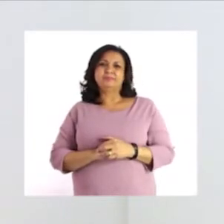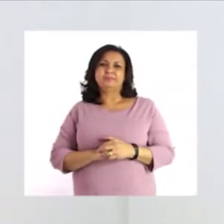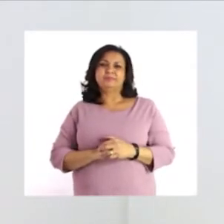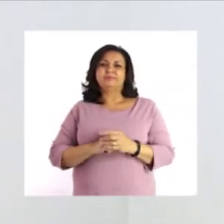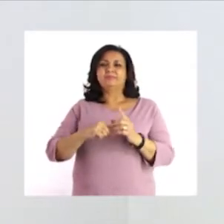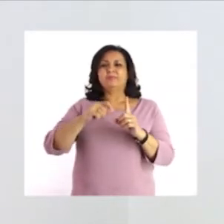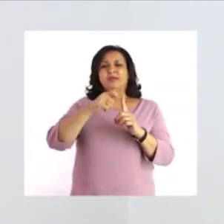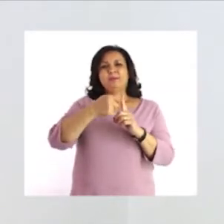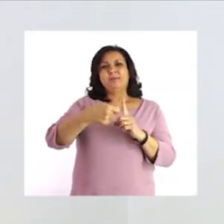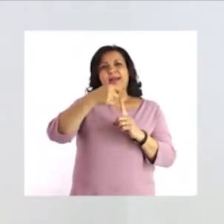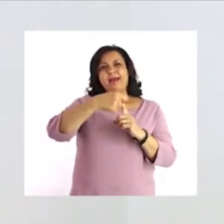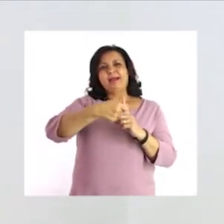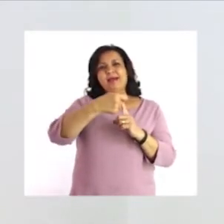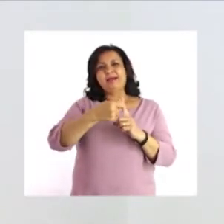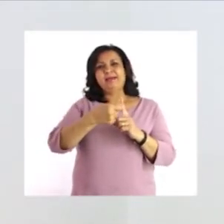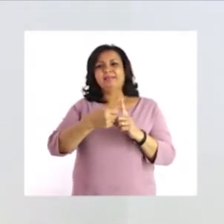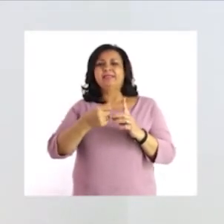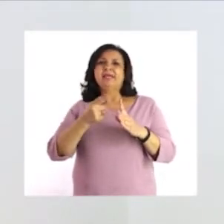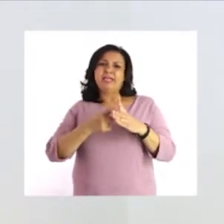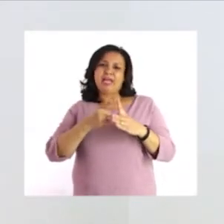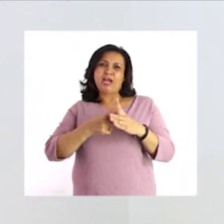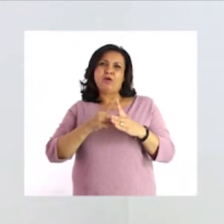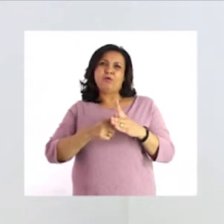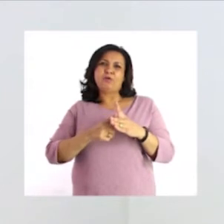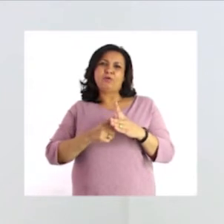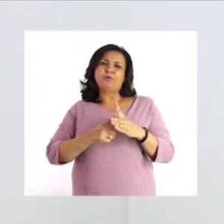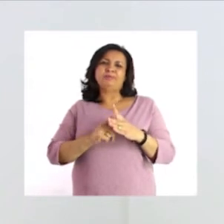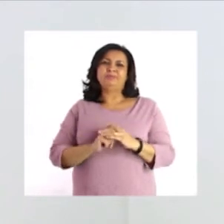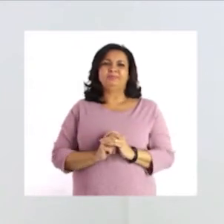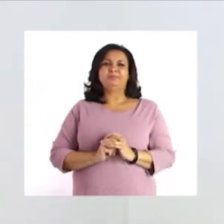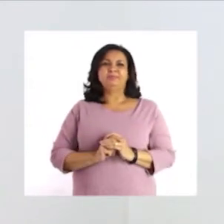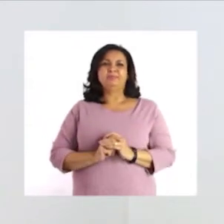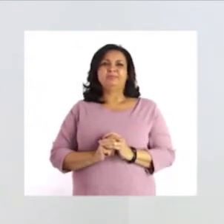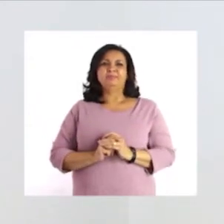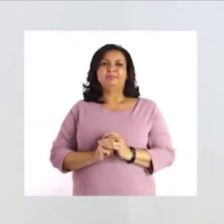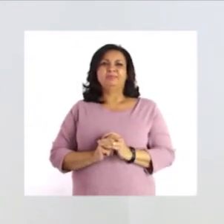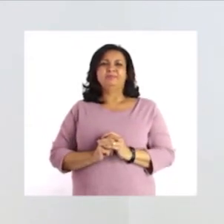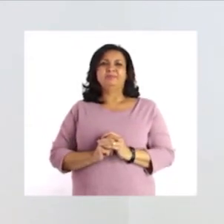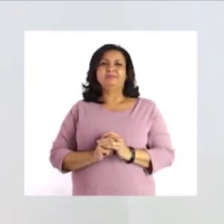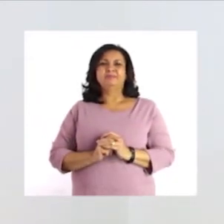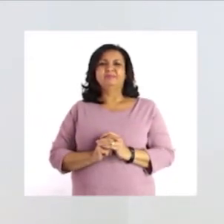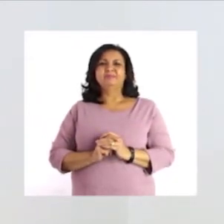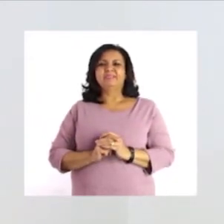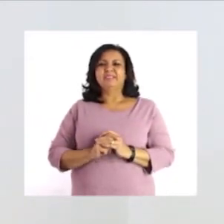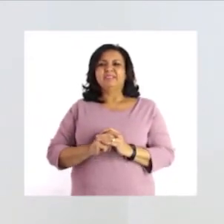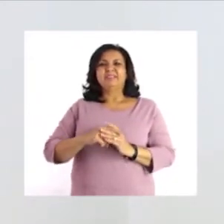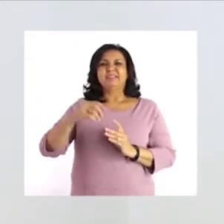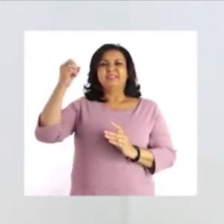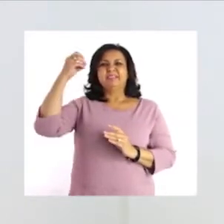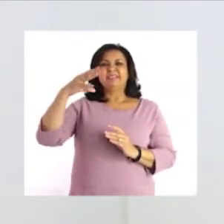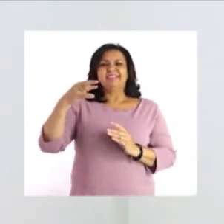banana is yellow, but maybe not such a very bright yellow color. But if we look at the star fruit, it